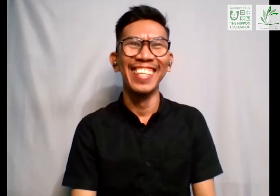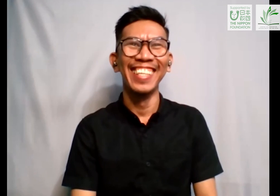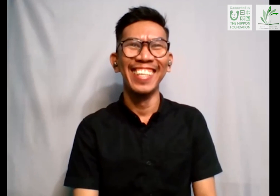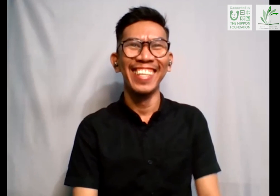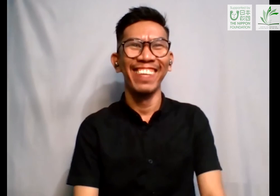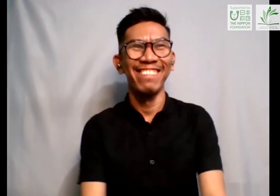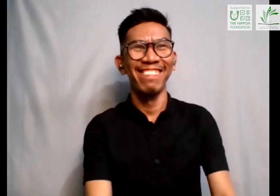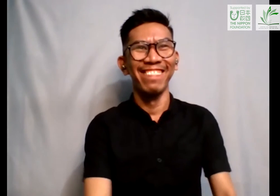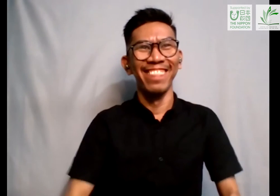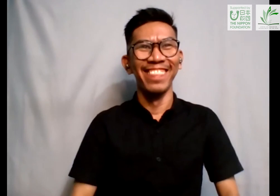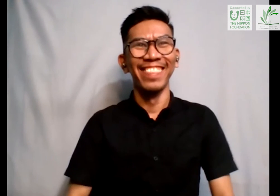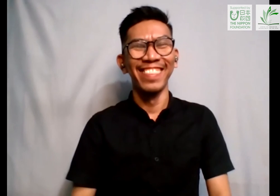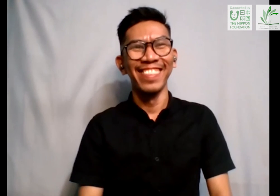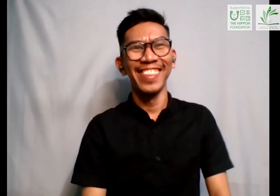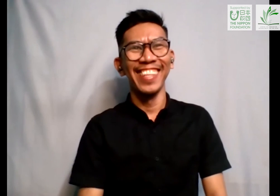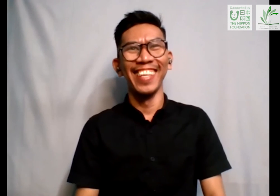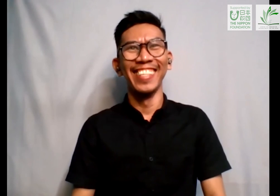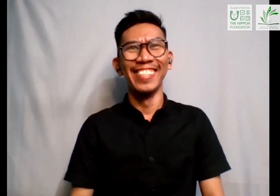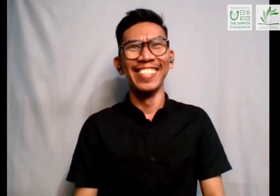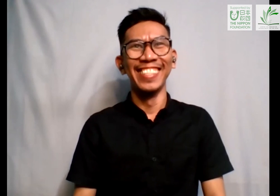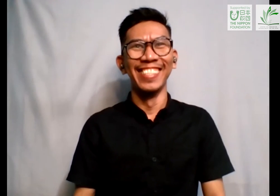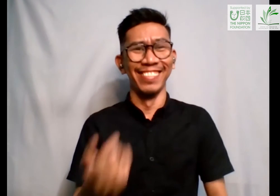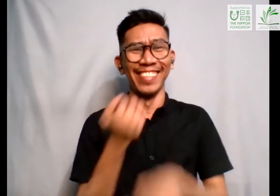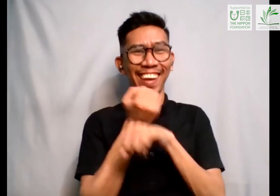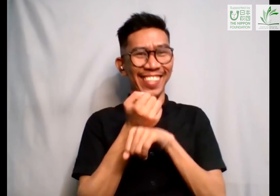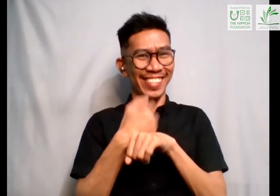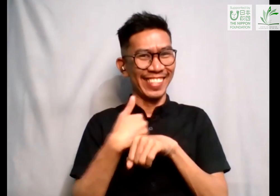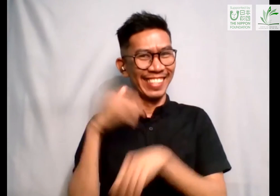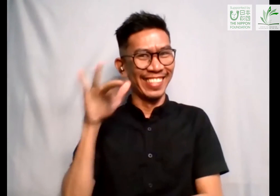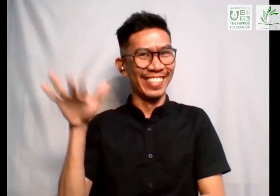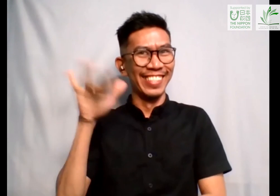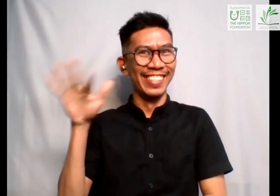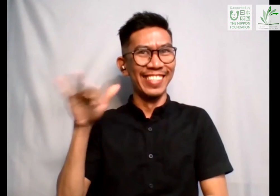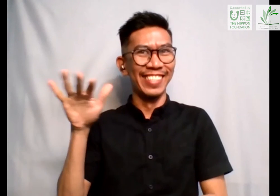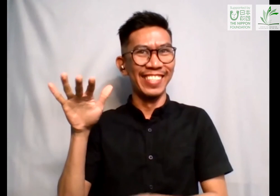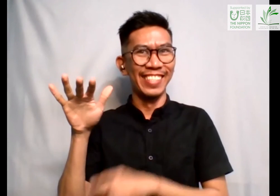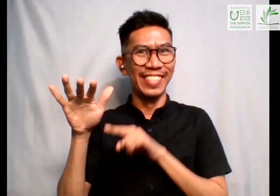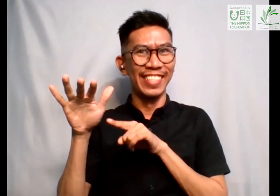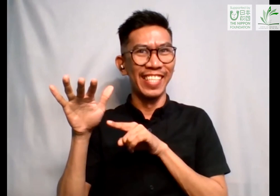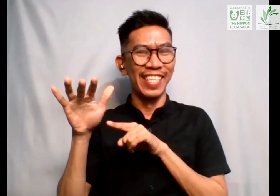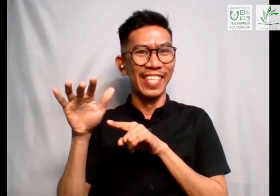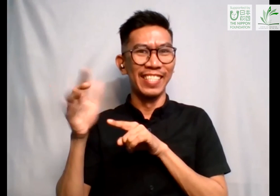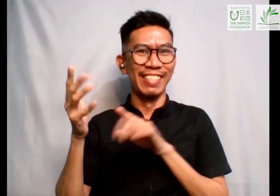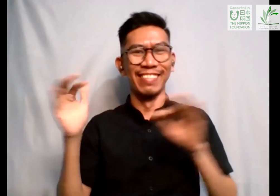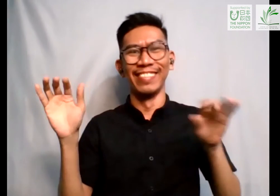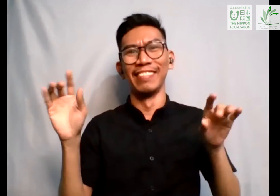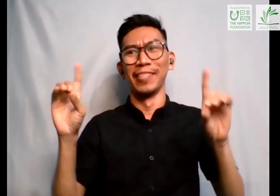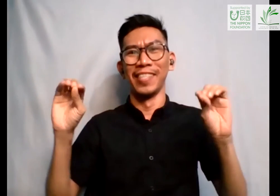Okay. It's hard enough for me to finger spell on the same thing on both hands at the same time,